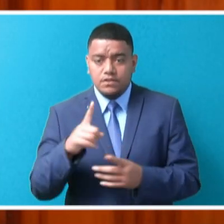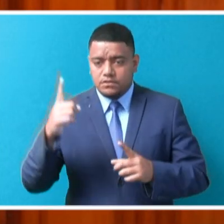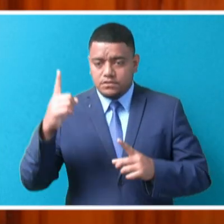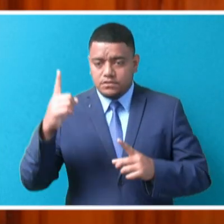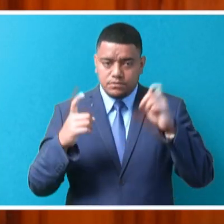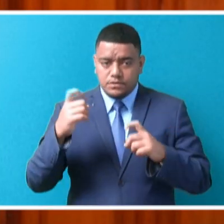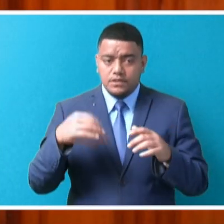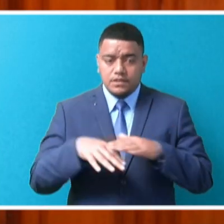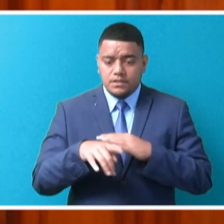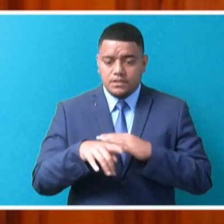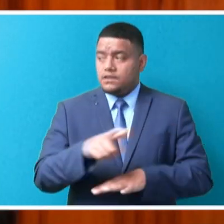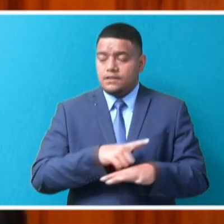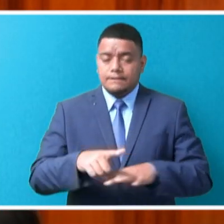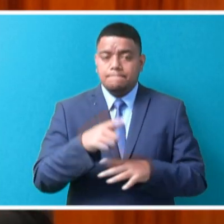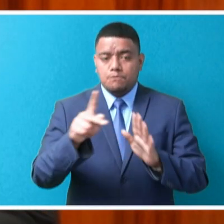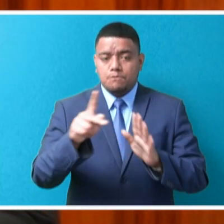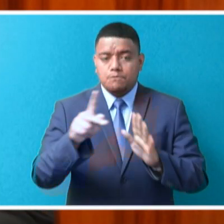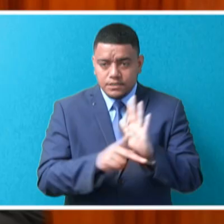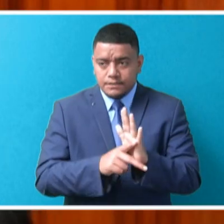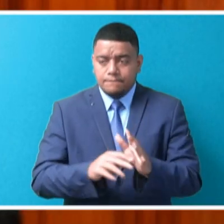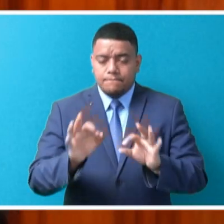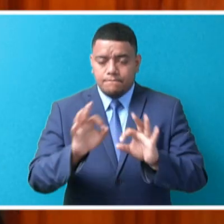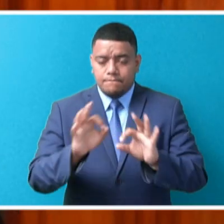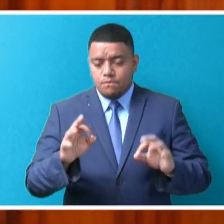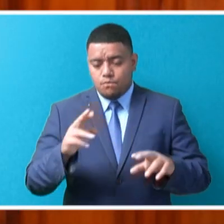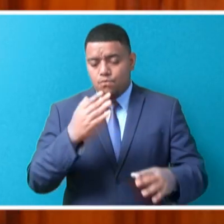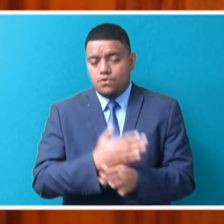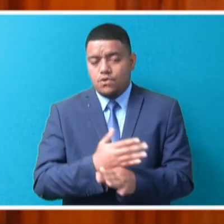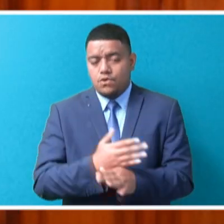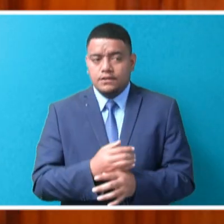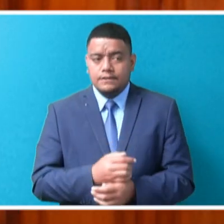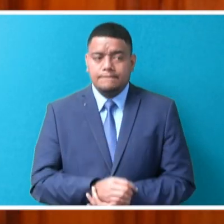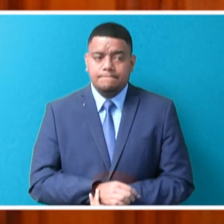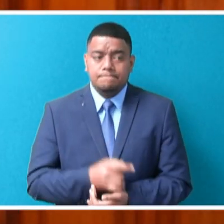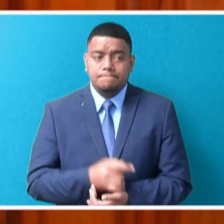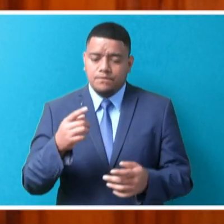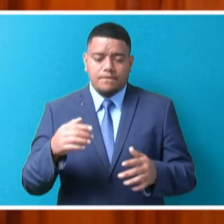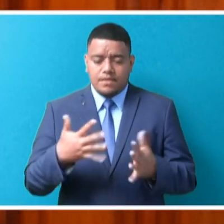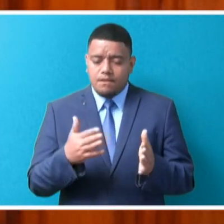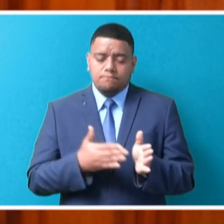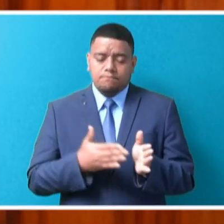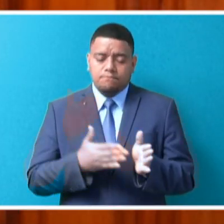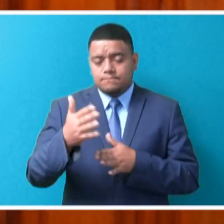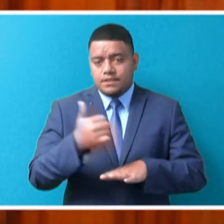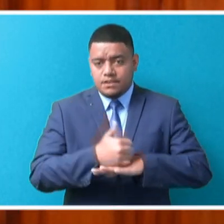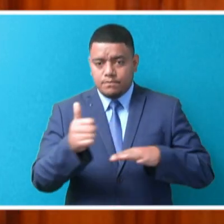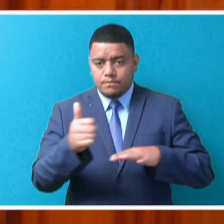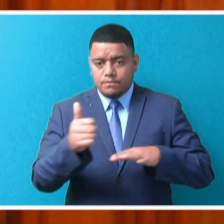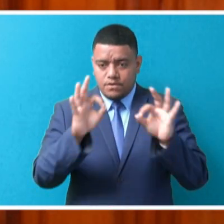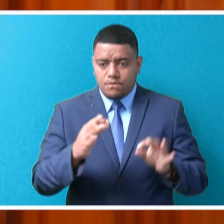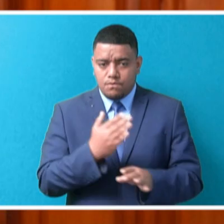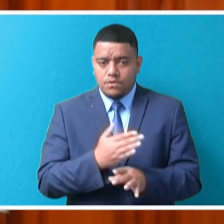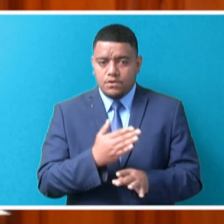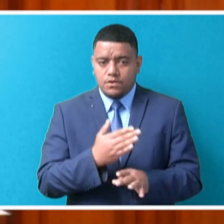in this landowner first policy framework. Honorable Speaker, a major milestone in strengthening the governance framework of the forestry